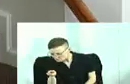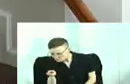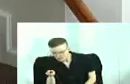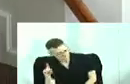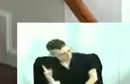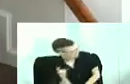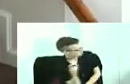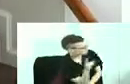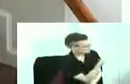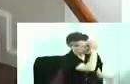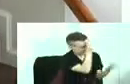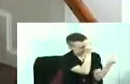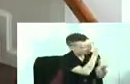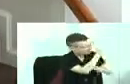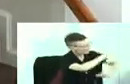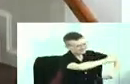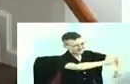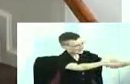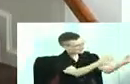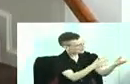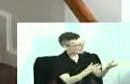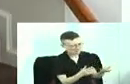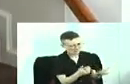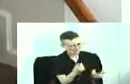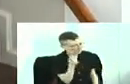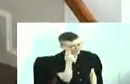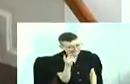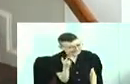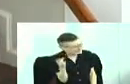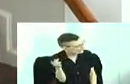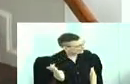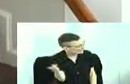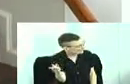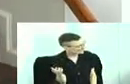with the other disciples what it is that she has seen.